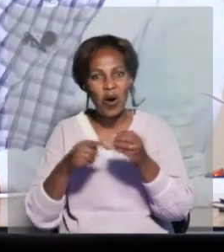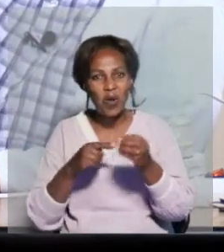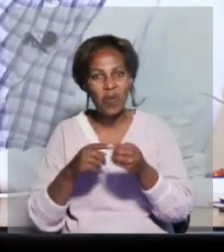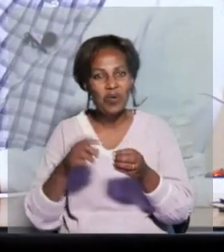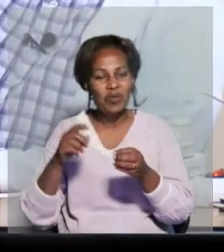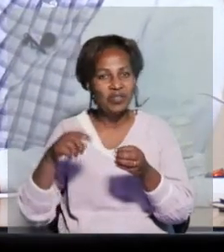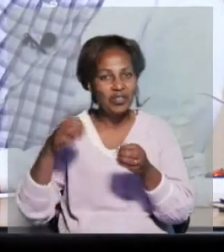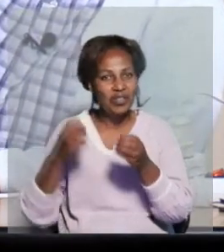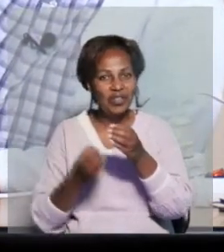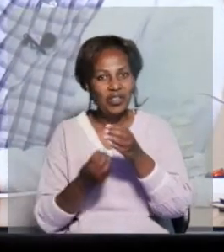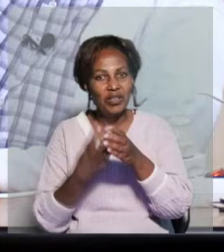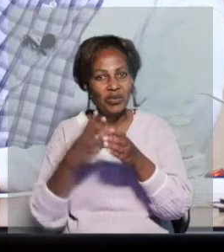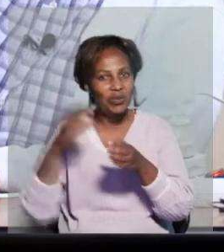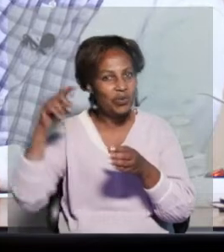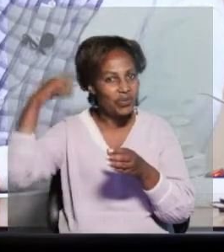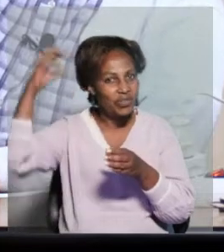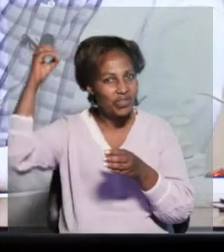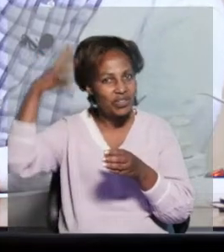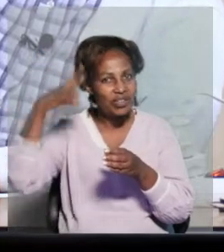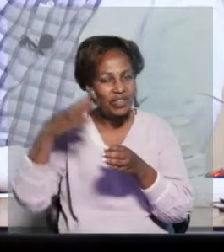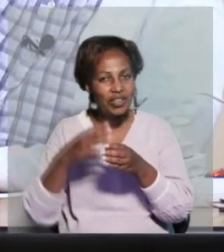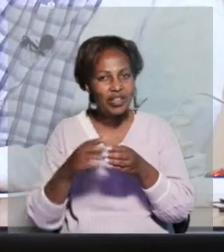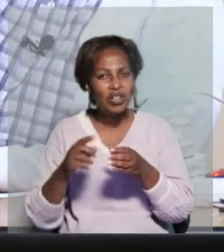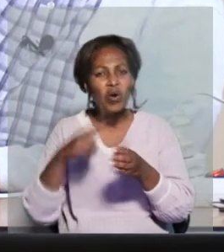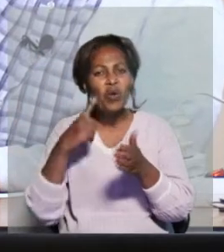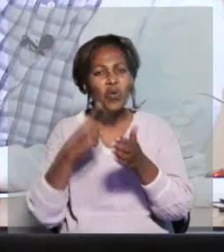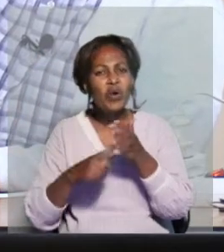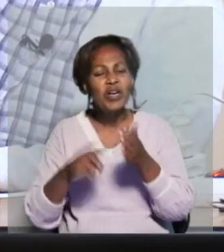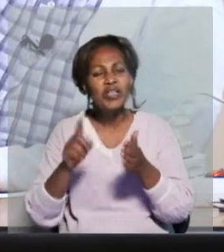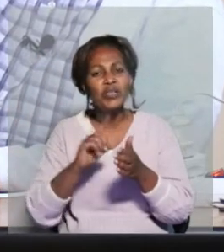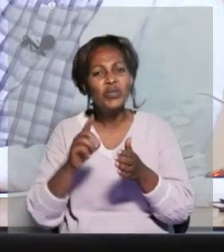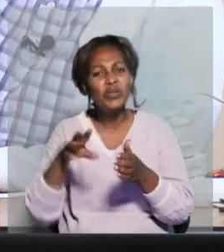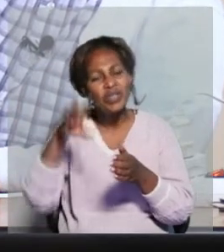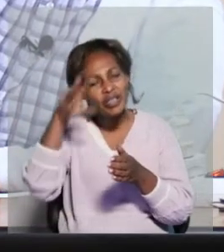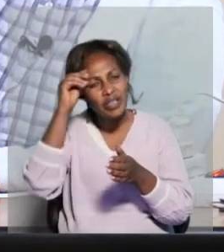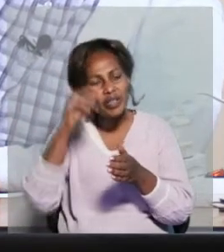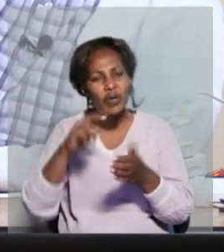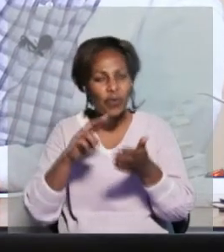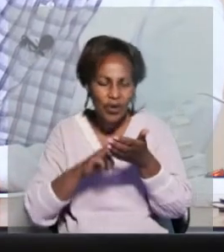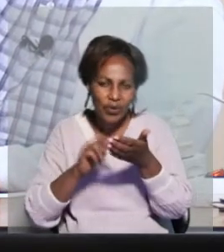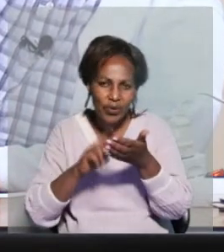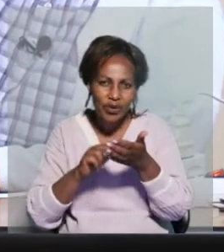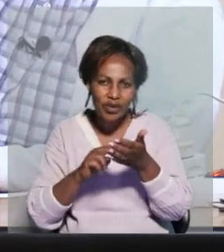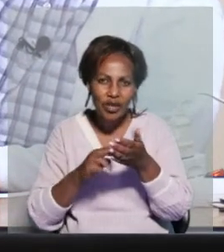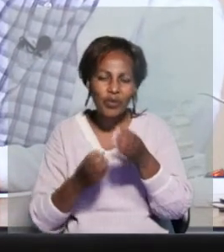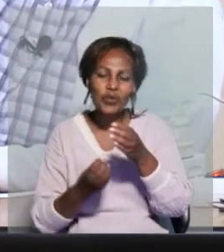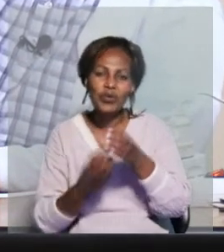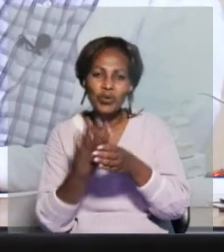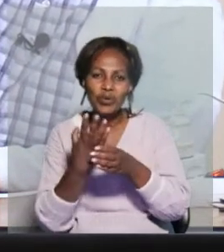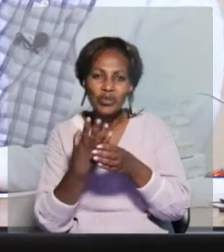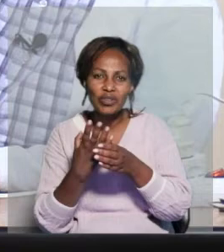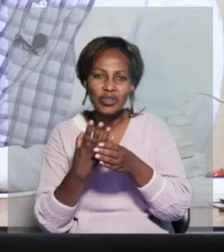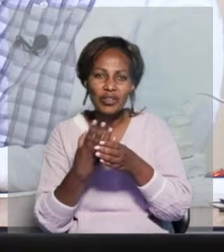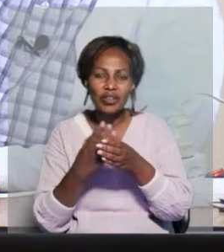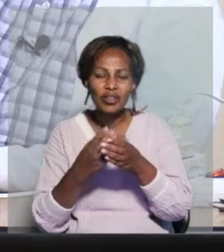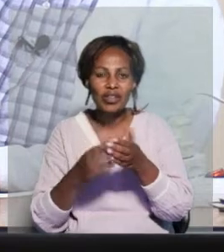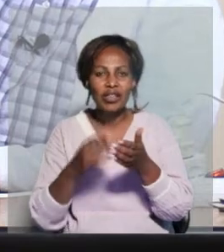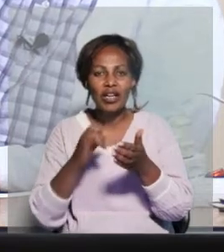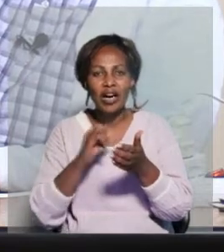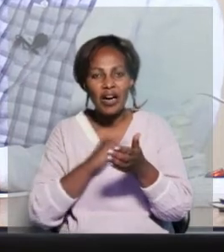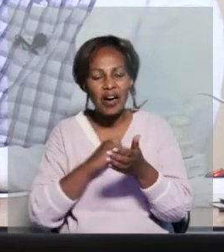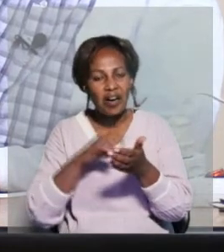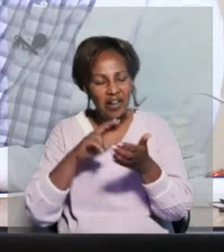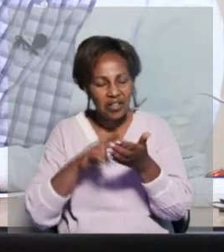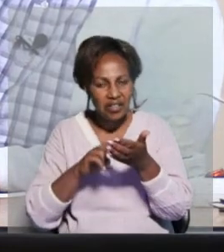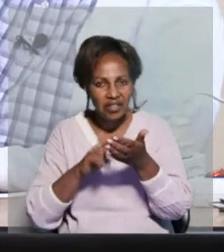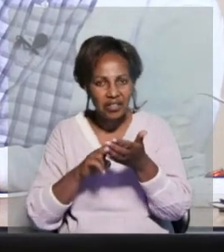sources. Great. What did you learn? What did you read about light sources? I read that